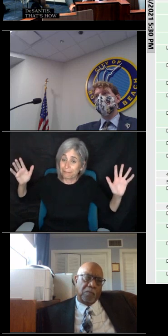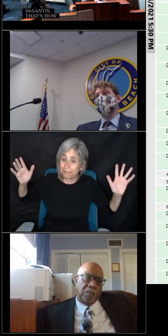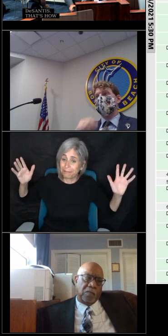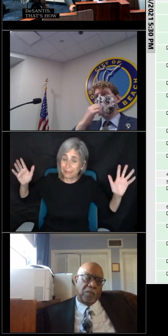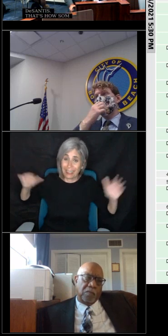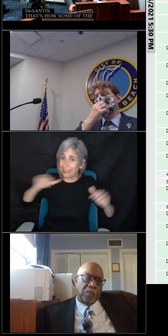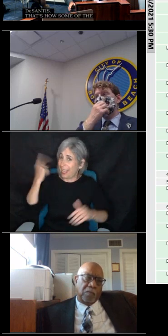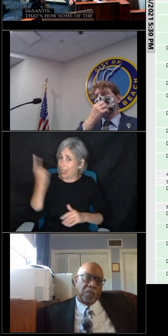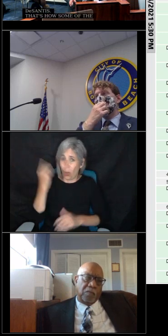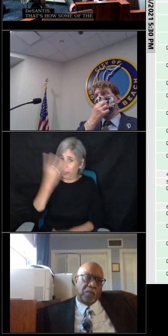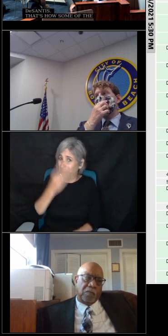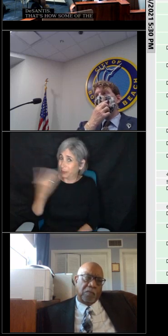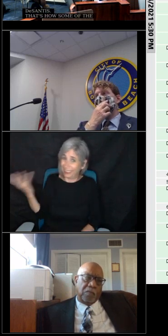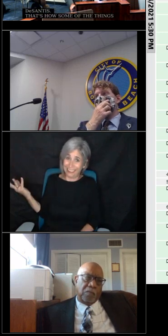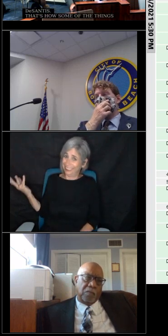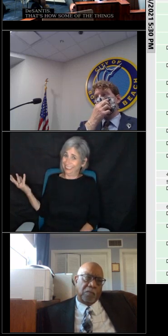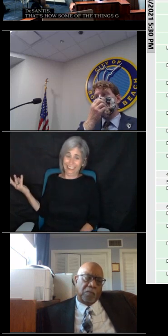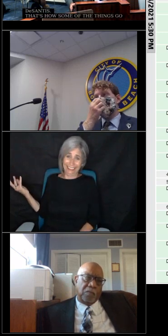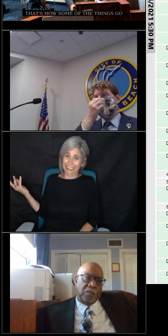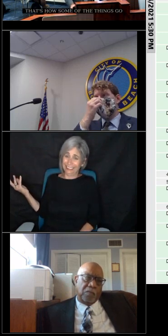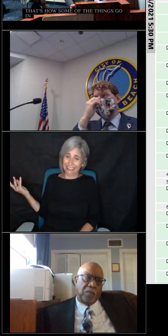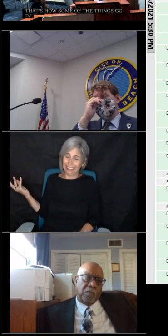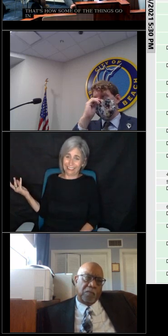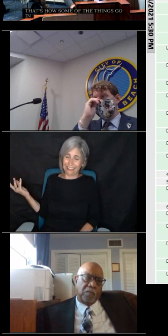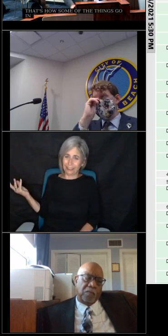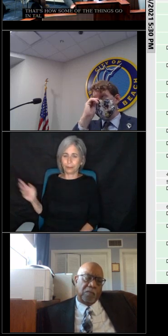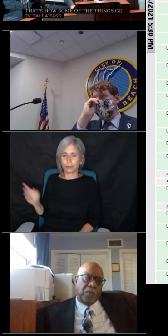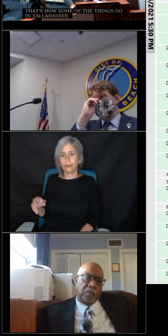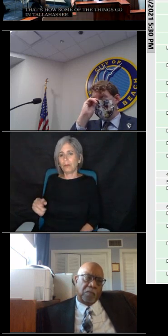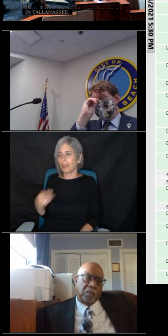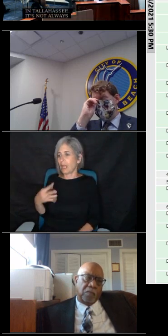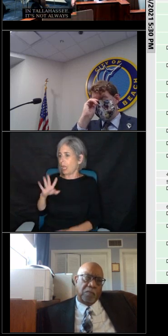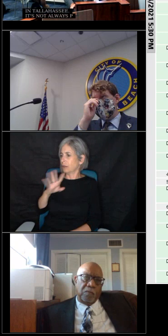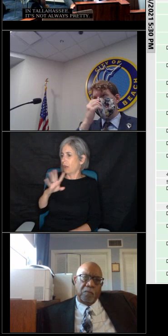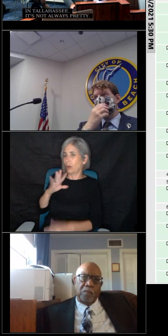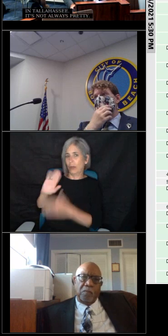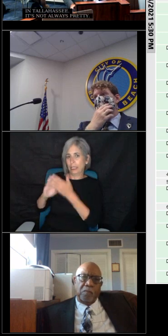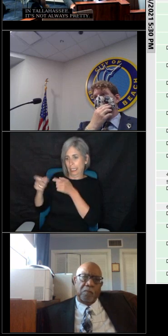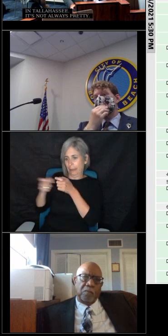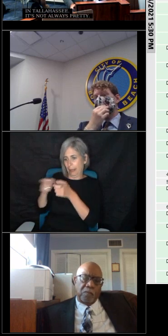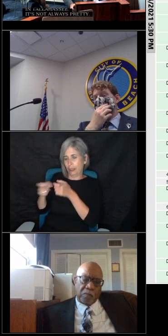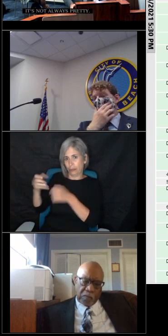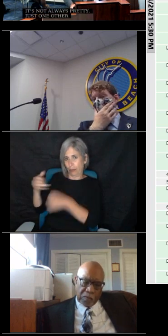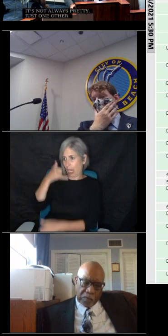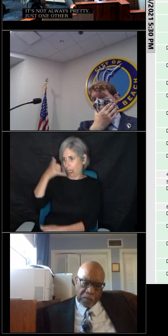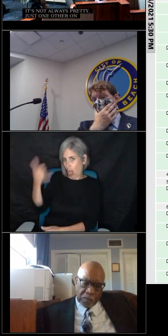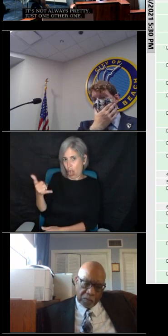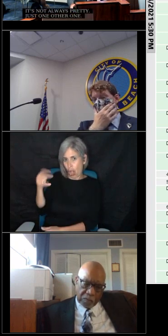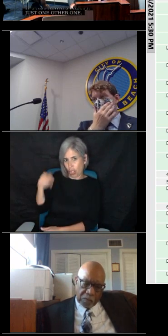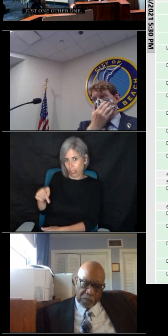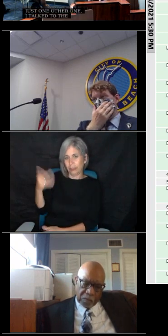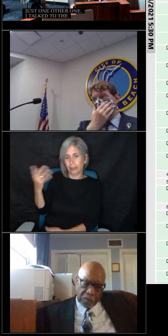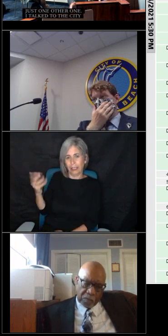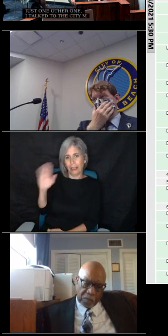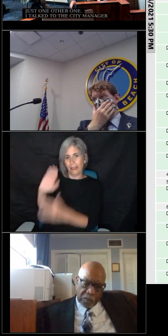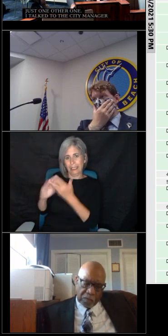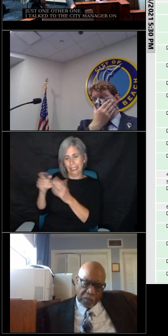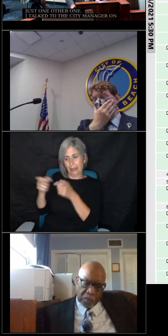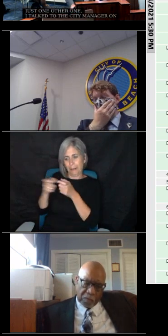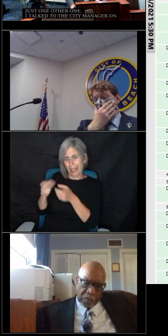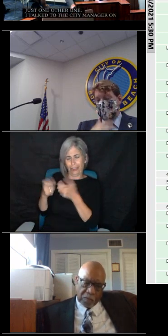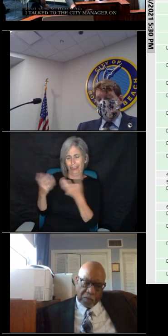pretty. Just one other one, and I talked to the city manager on this. In fact, I called up to the city manager on this one, because I thought it